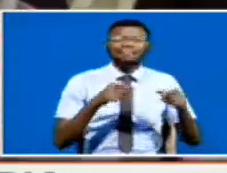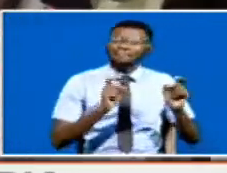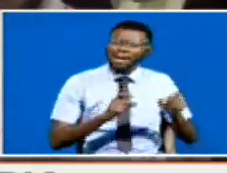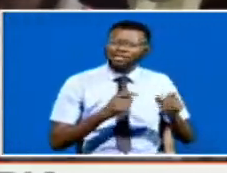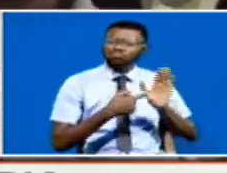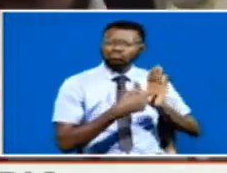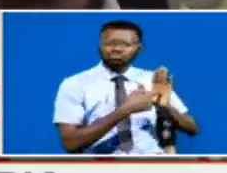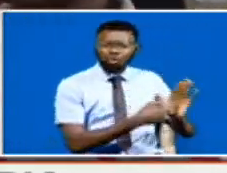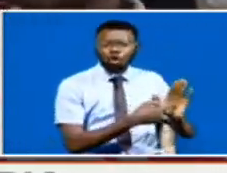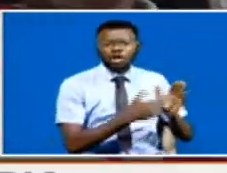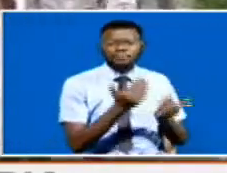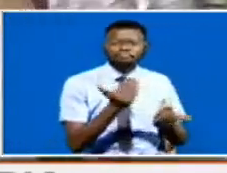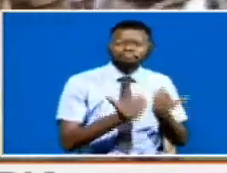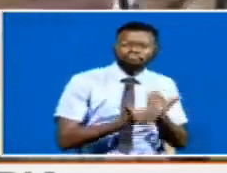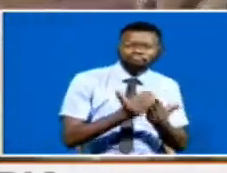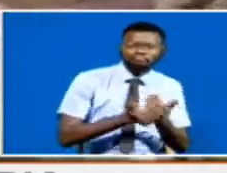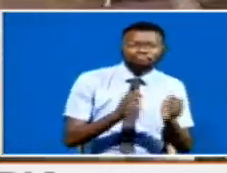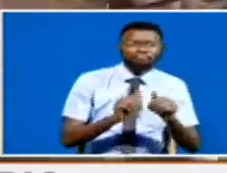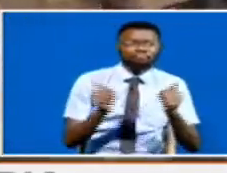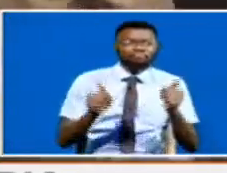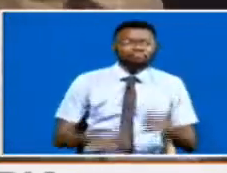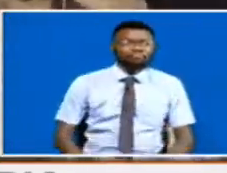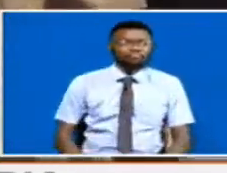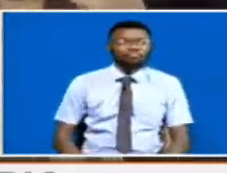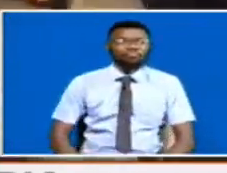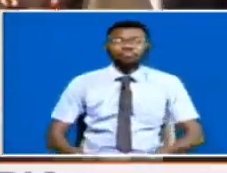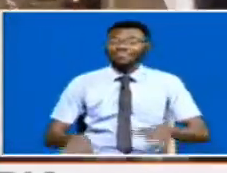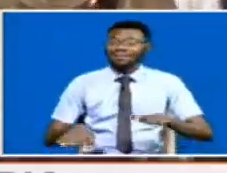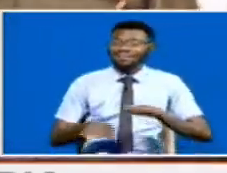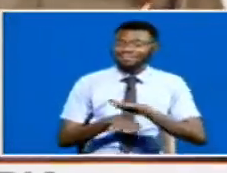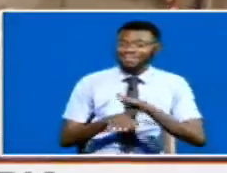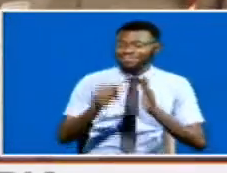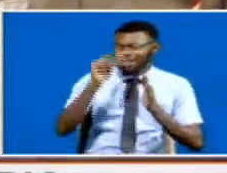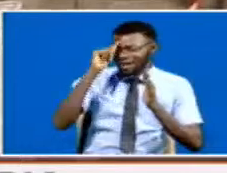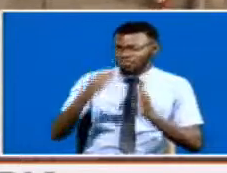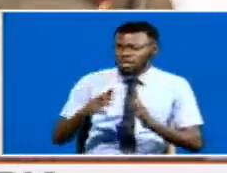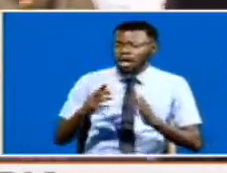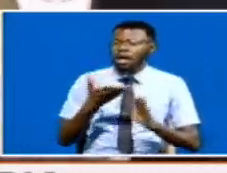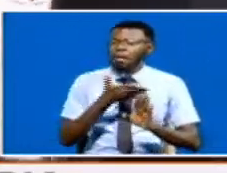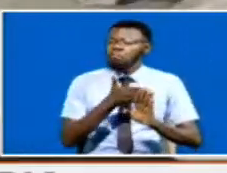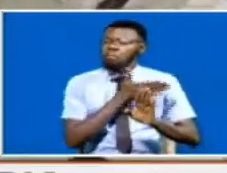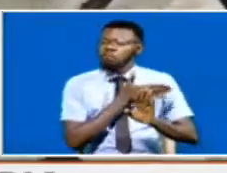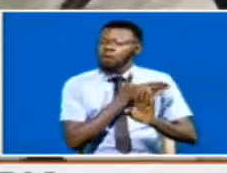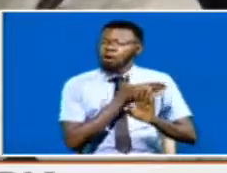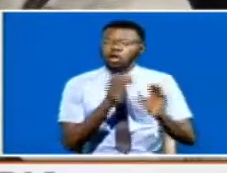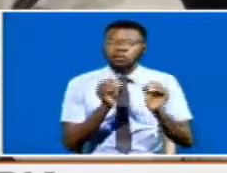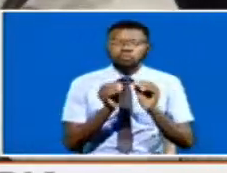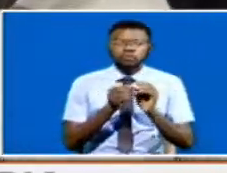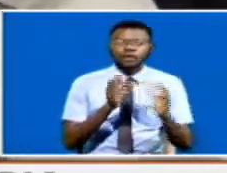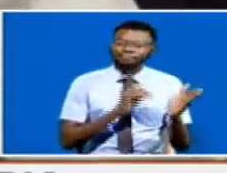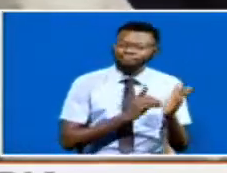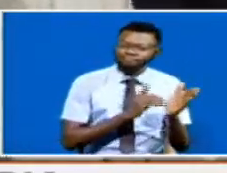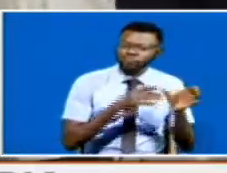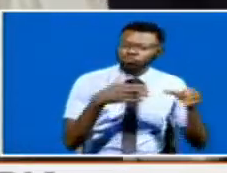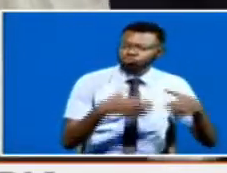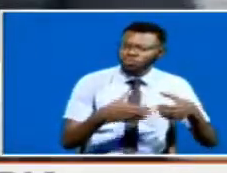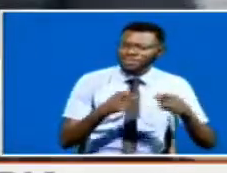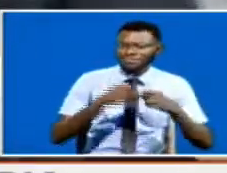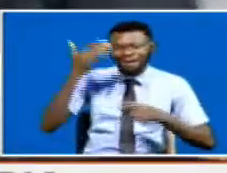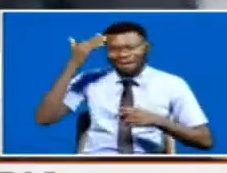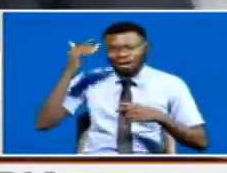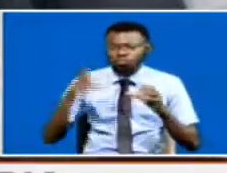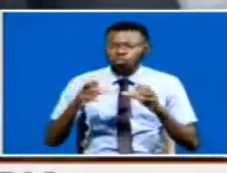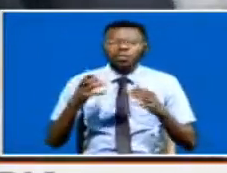dignity. Naibu gavana wa Busia Arthur Odera, akizungumza baada ya kikao na madaktari na wauguzi kwenye hospitali hiyo, amekariri